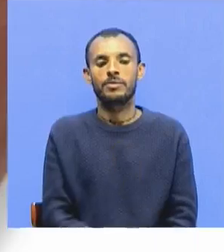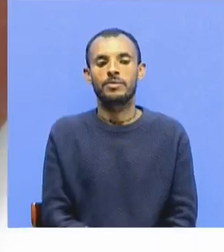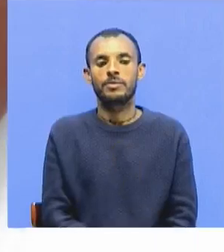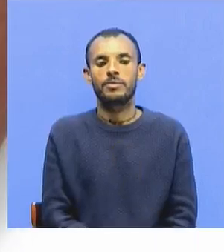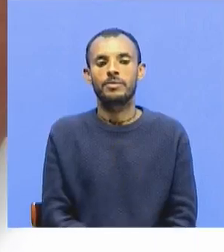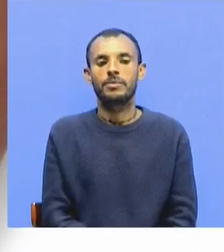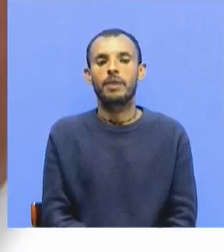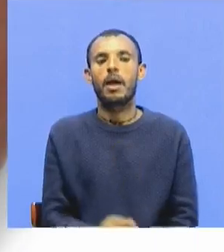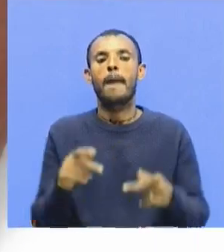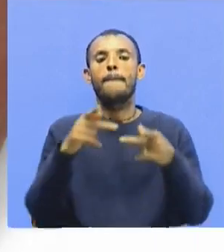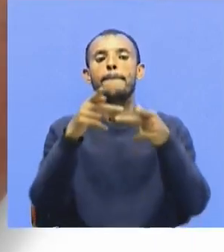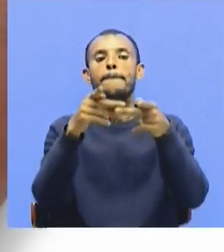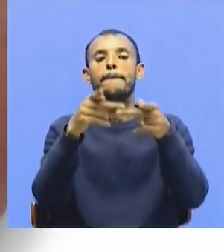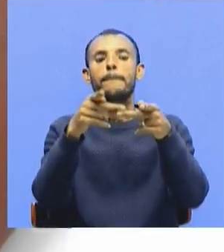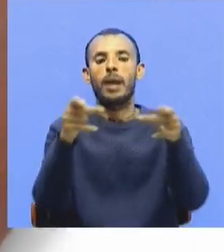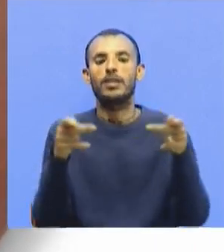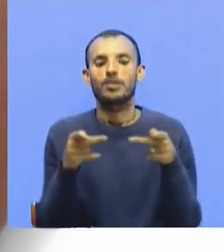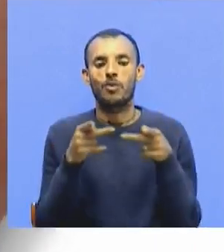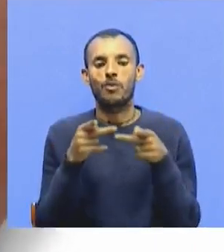place of noun.